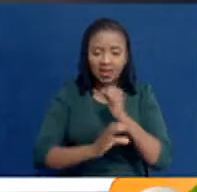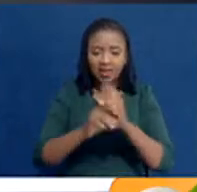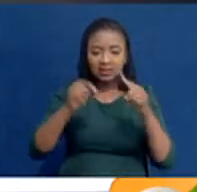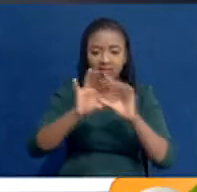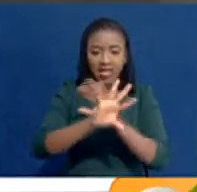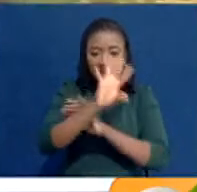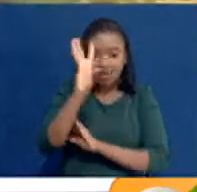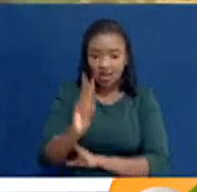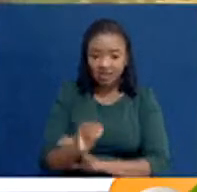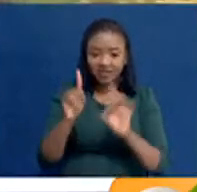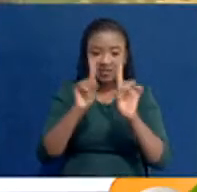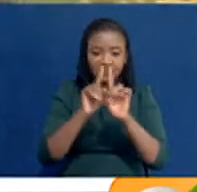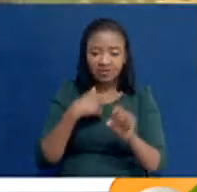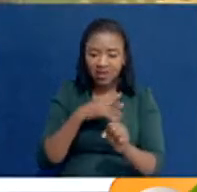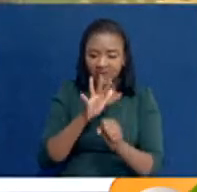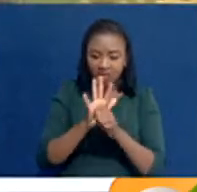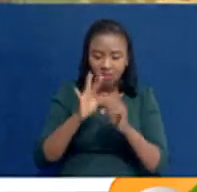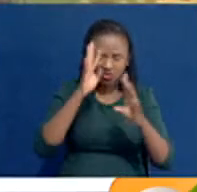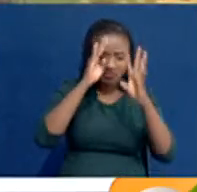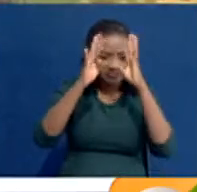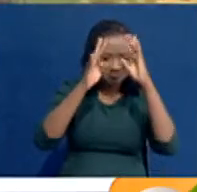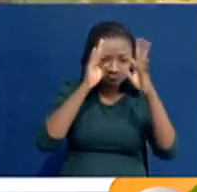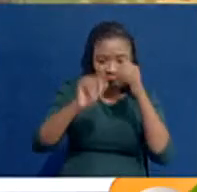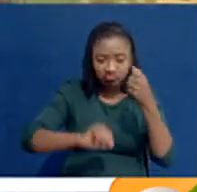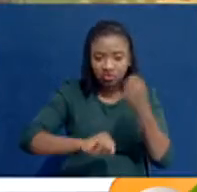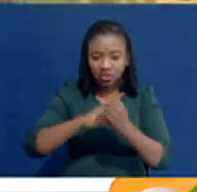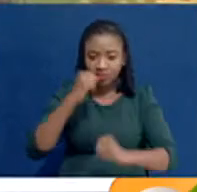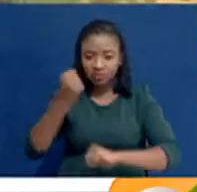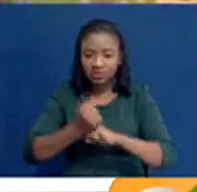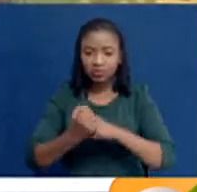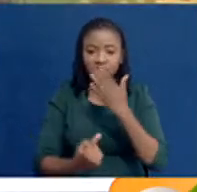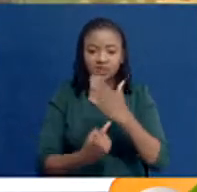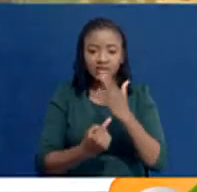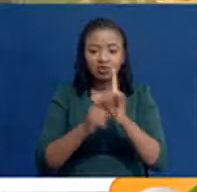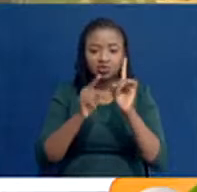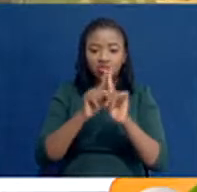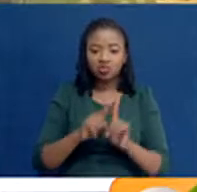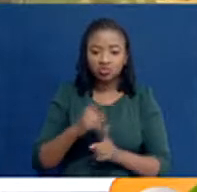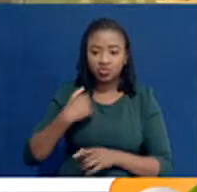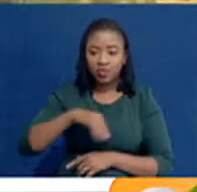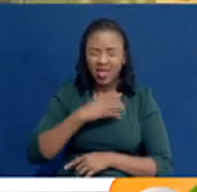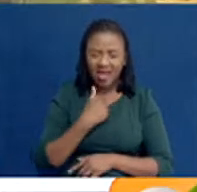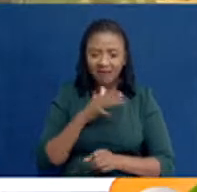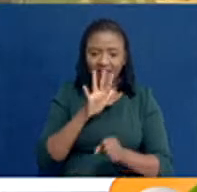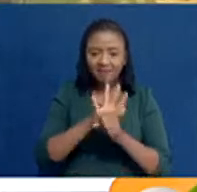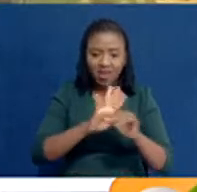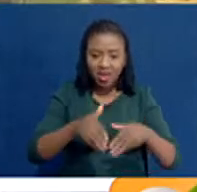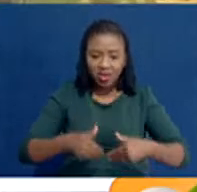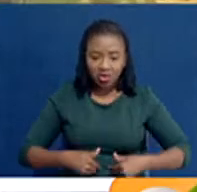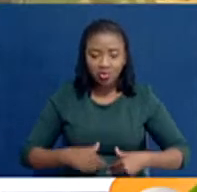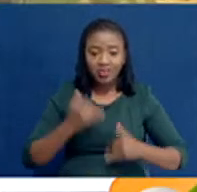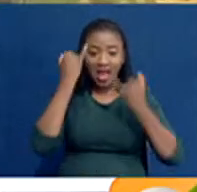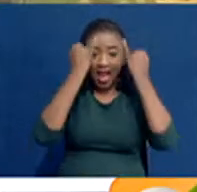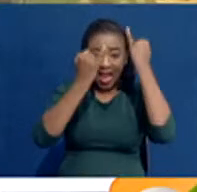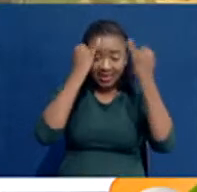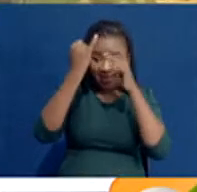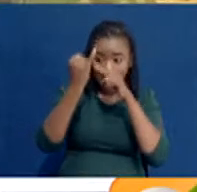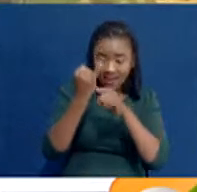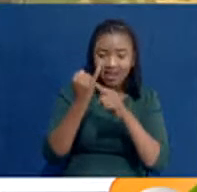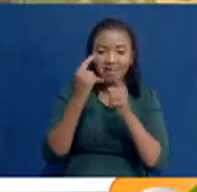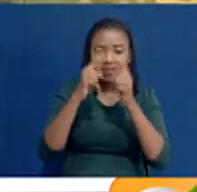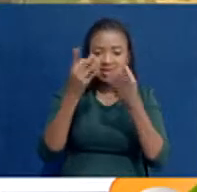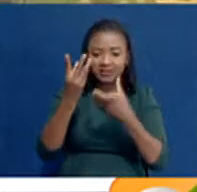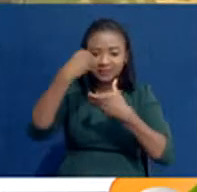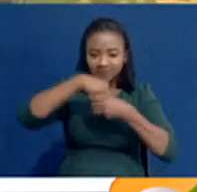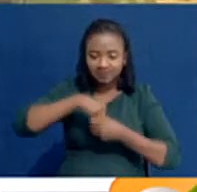in innovation and adaptation of technology, with more youth now showing interest in turning ideas into action. There is a rising demand